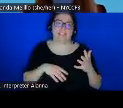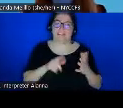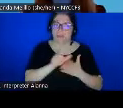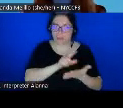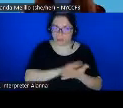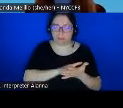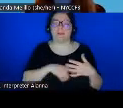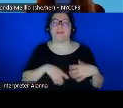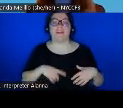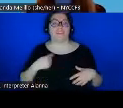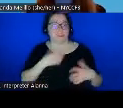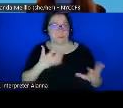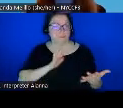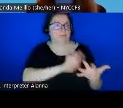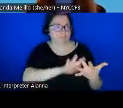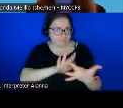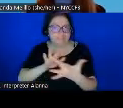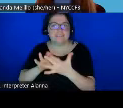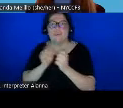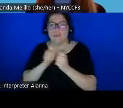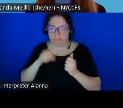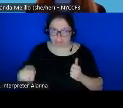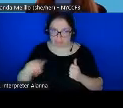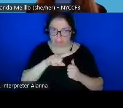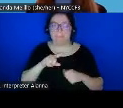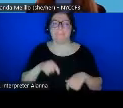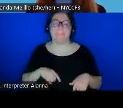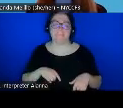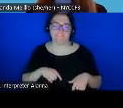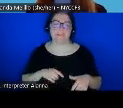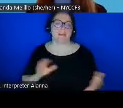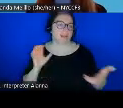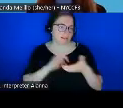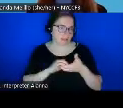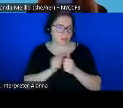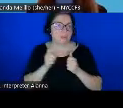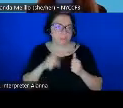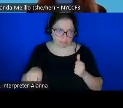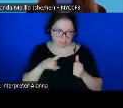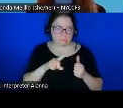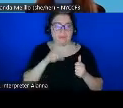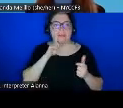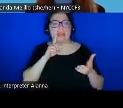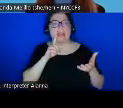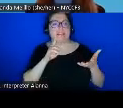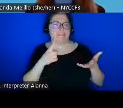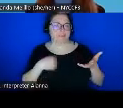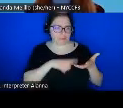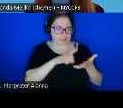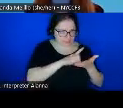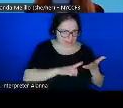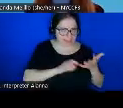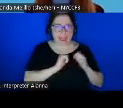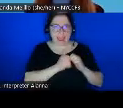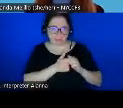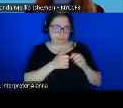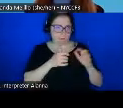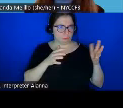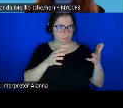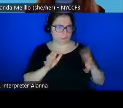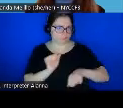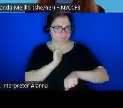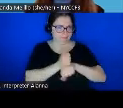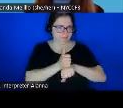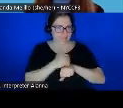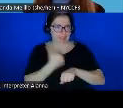and collaborating with them as we design uh these research processes and start to get input for how we can shape our own materials